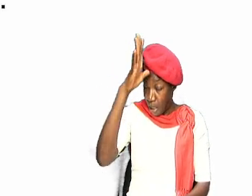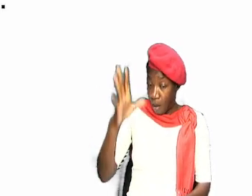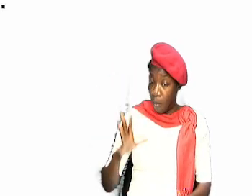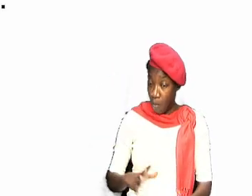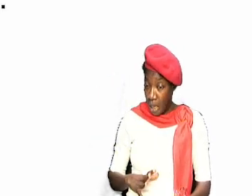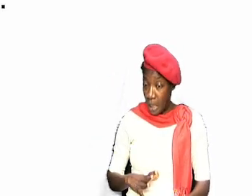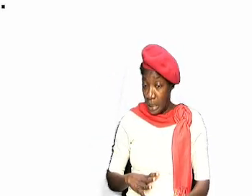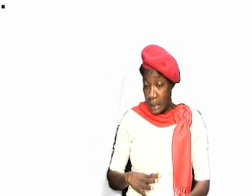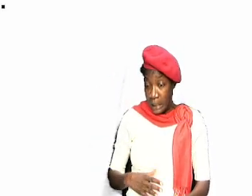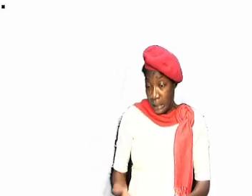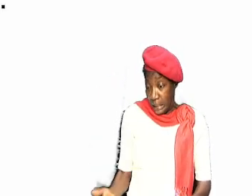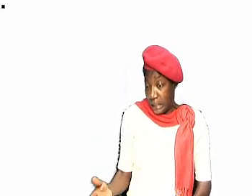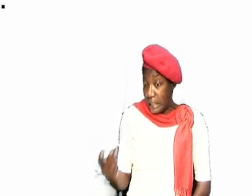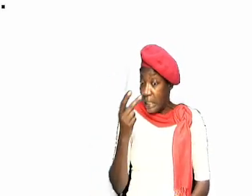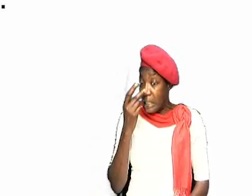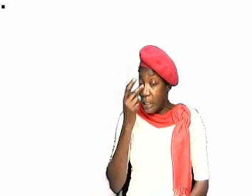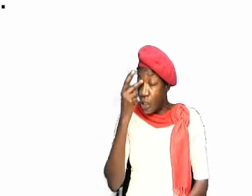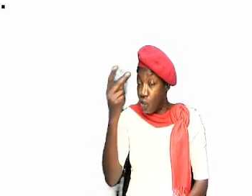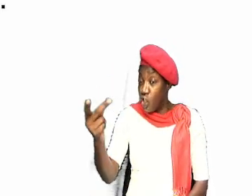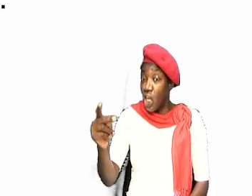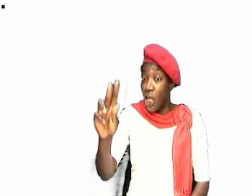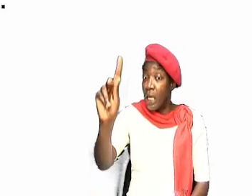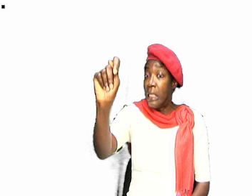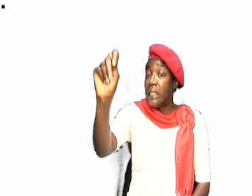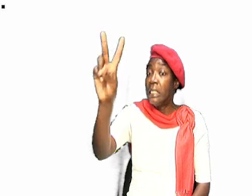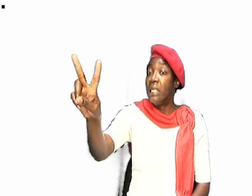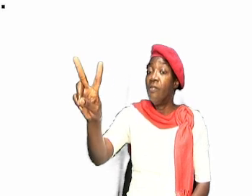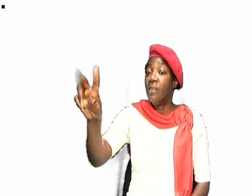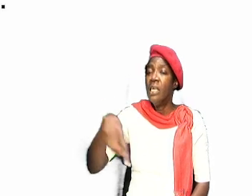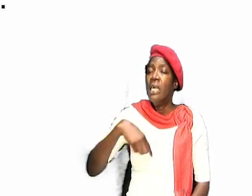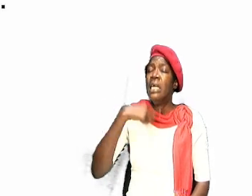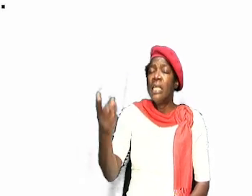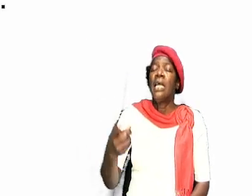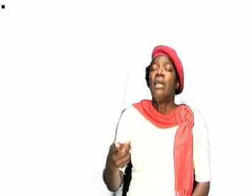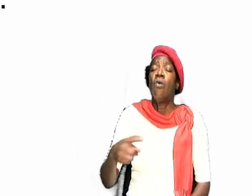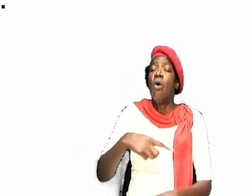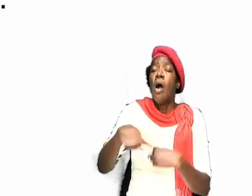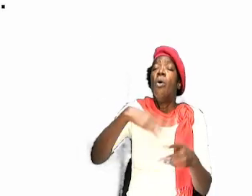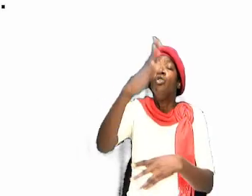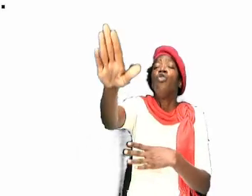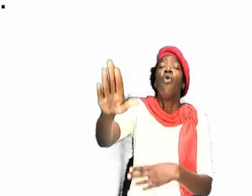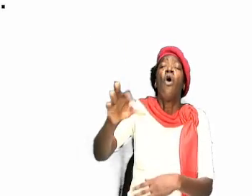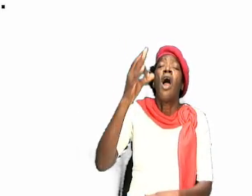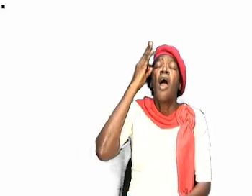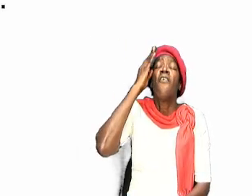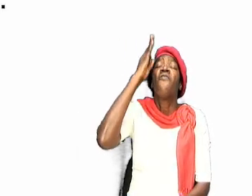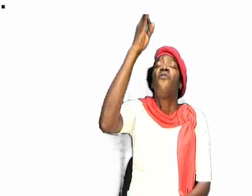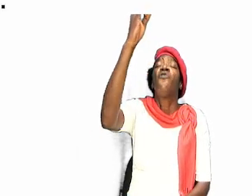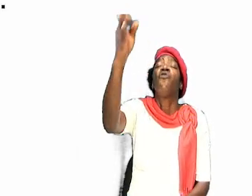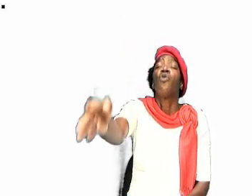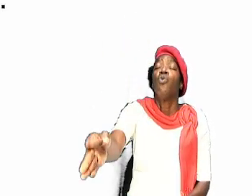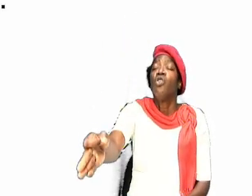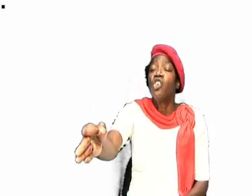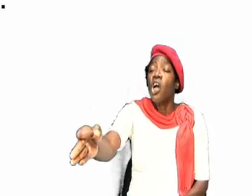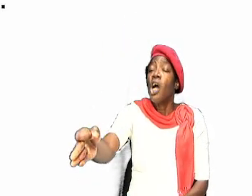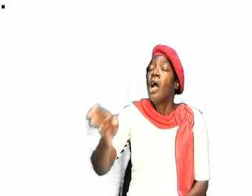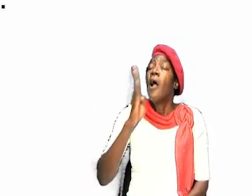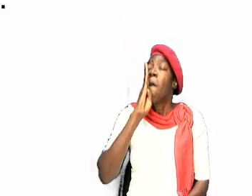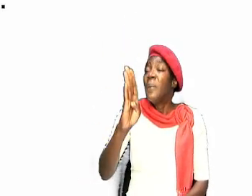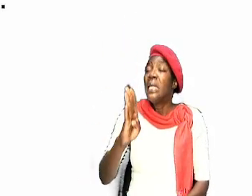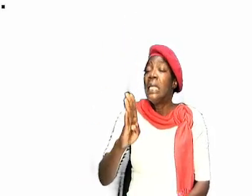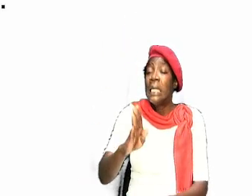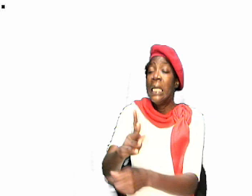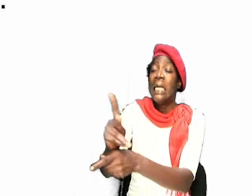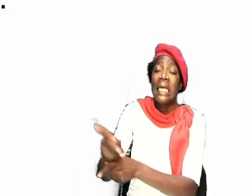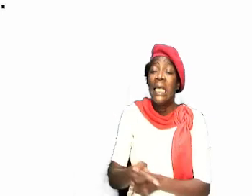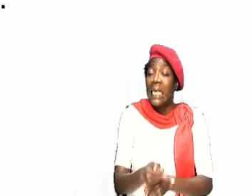on TV that, you know, persons can say, they can tell you about your future and they can tell you about this. You have to be careful.